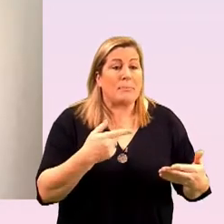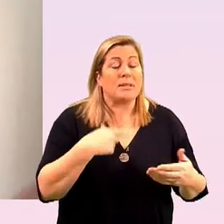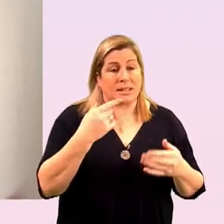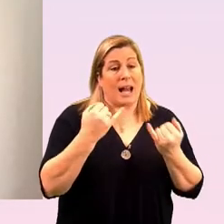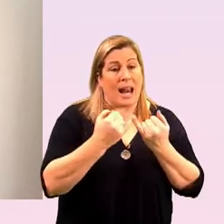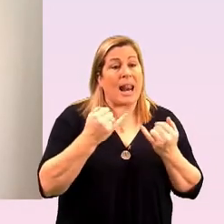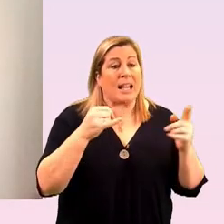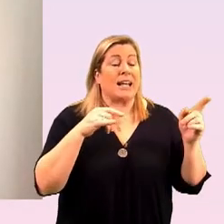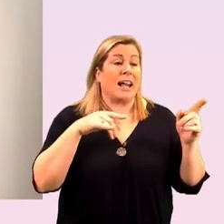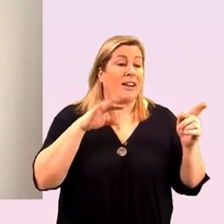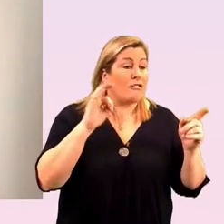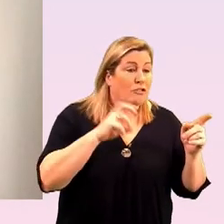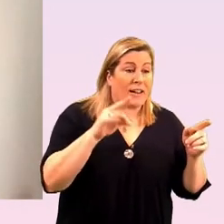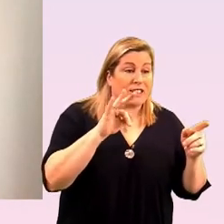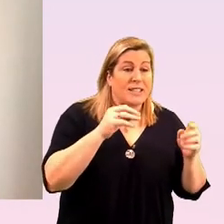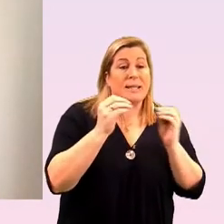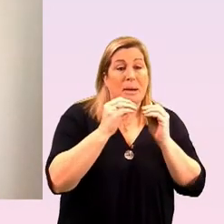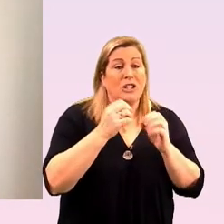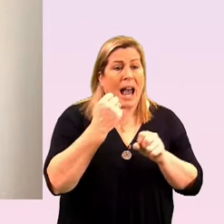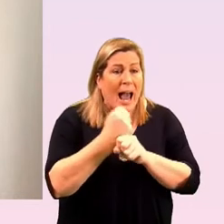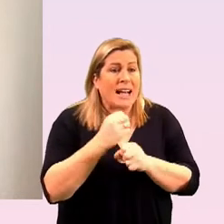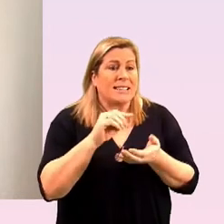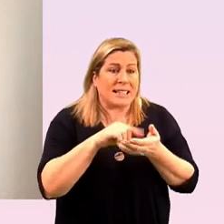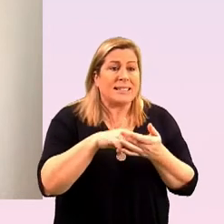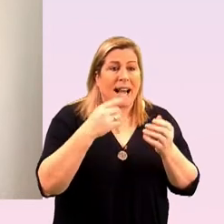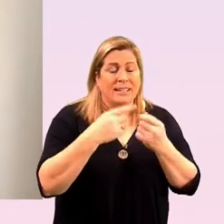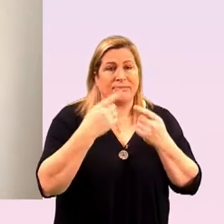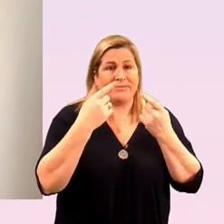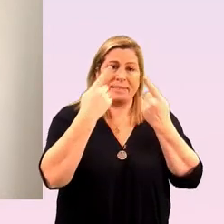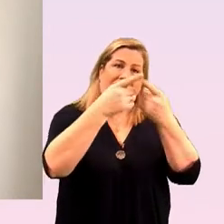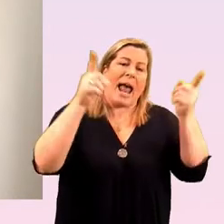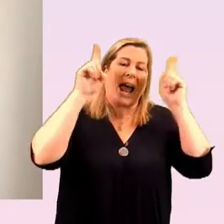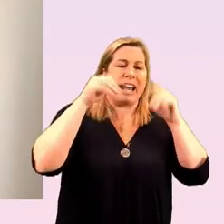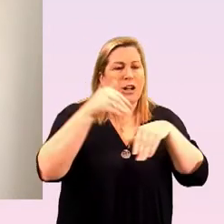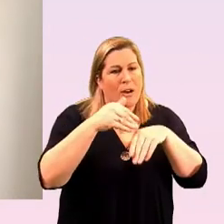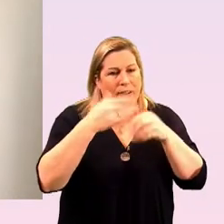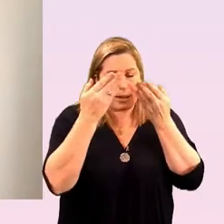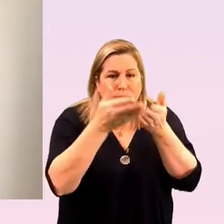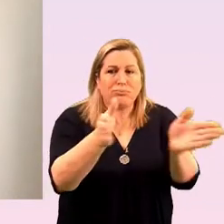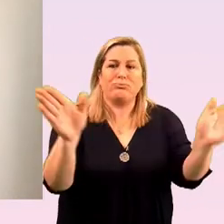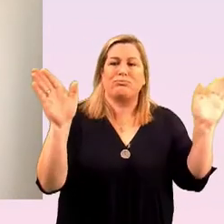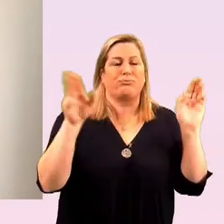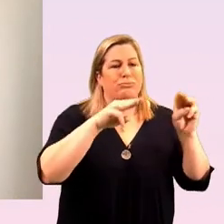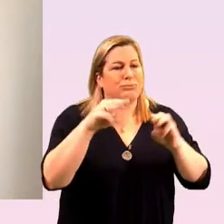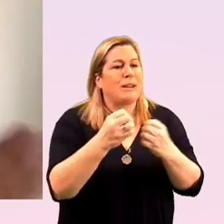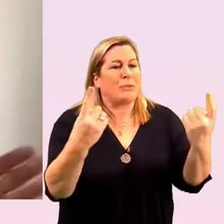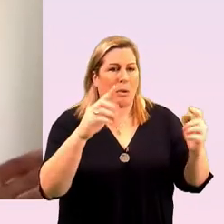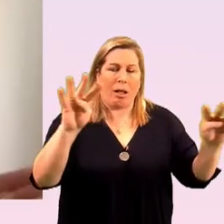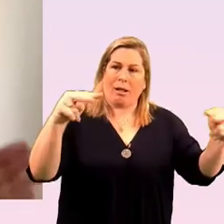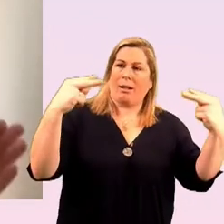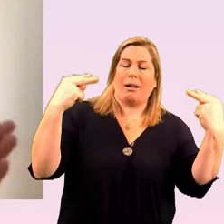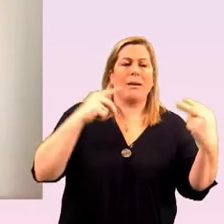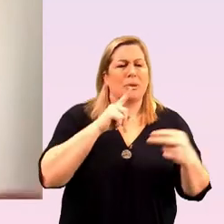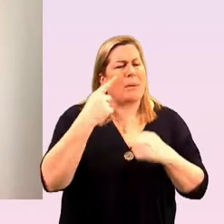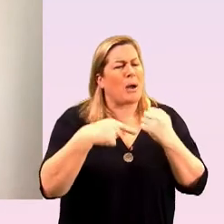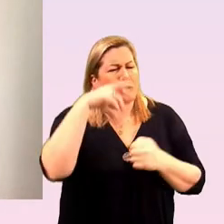halo effect in terms of actually validating our existence. And the other thing too is, you know, I'm always mindful of the mantra